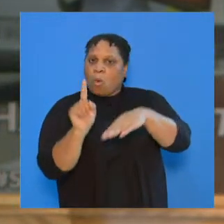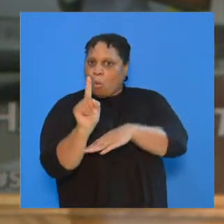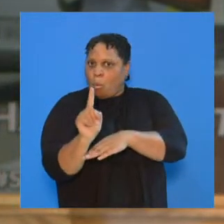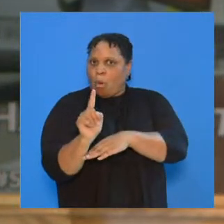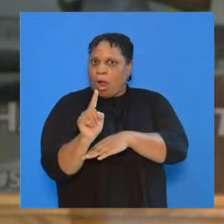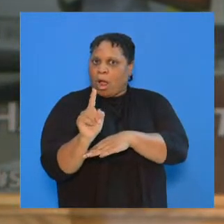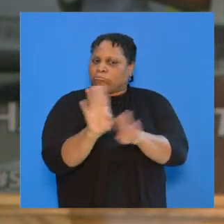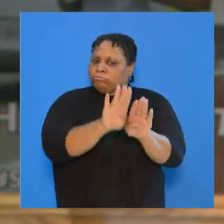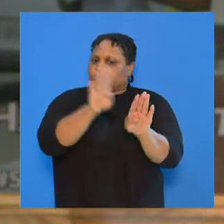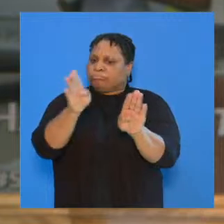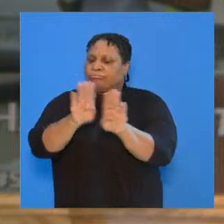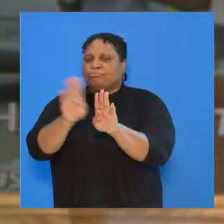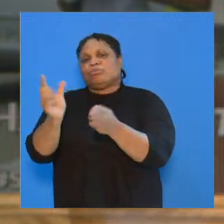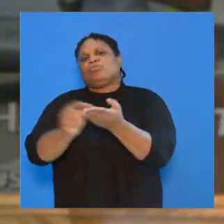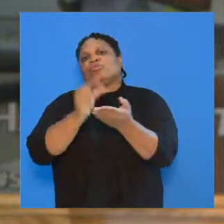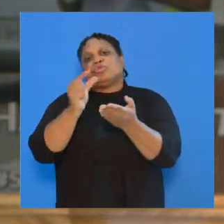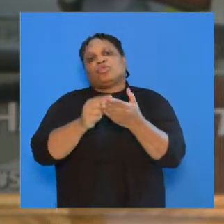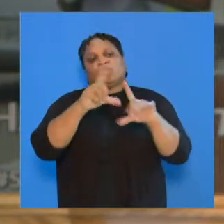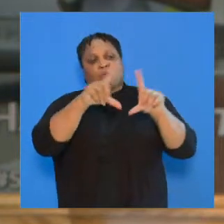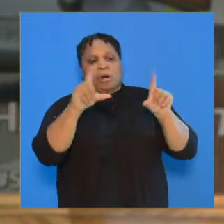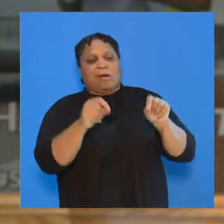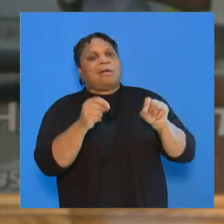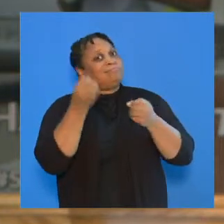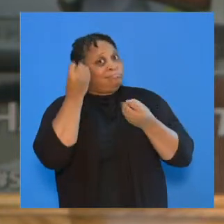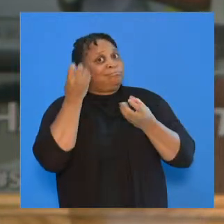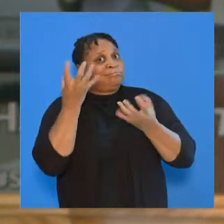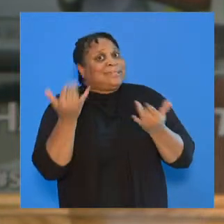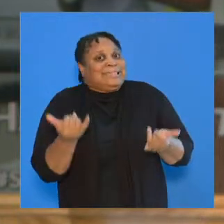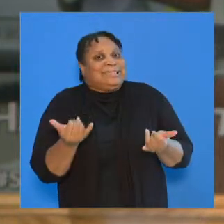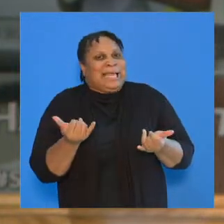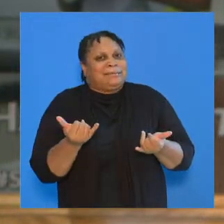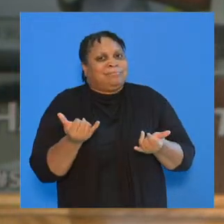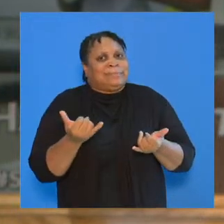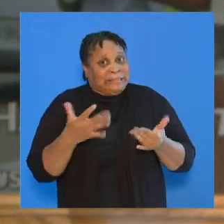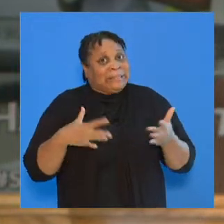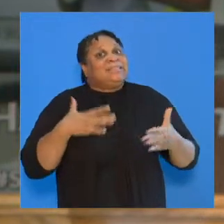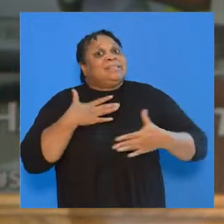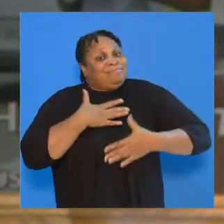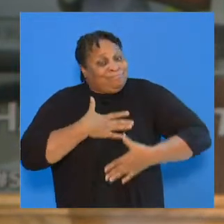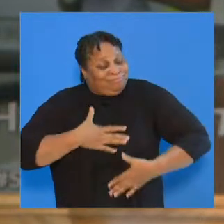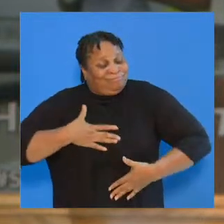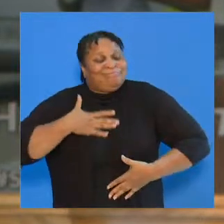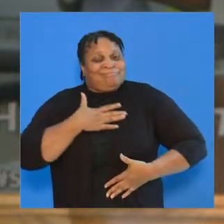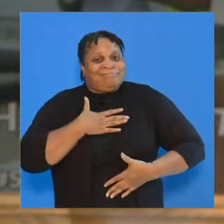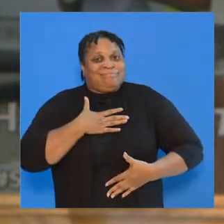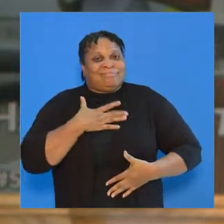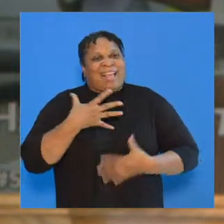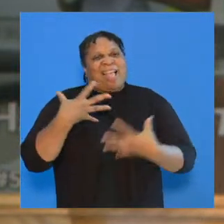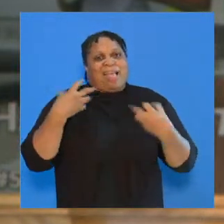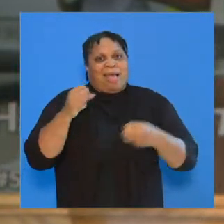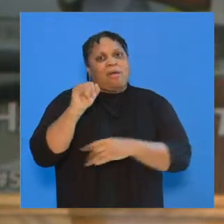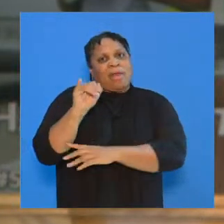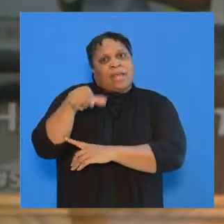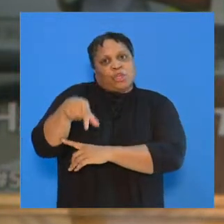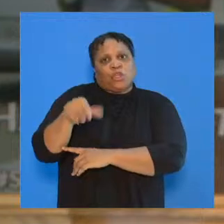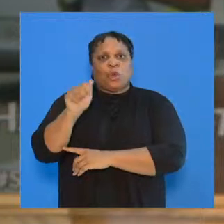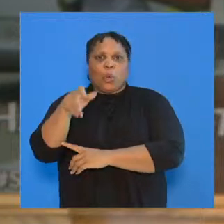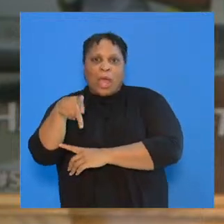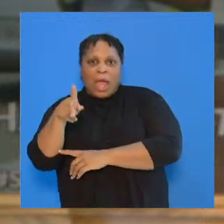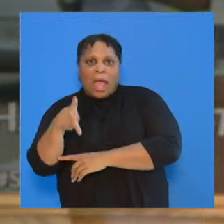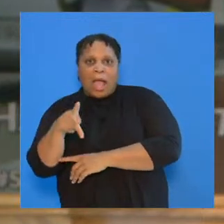Our reopening scorecard was updated today, and we are extremely pleased with the Health IQ app, which now has